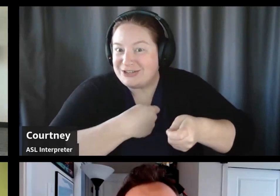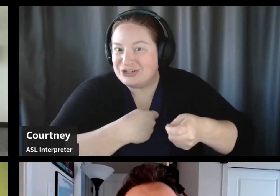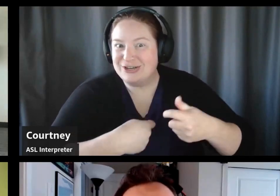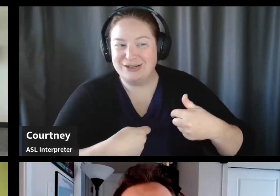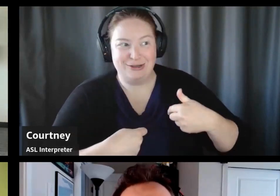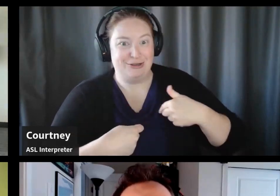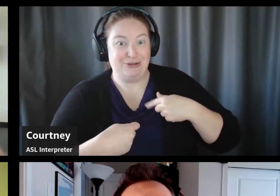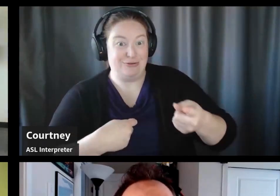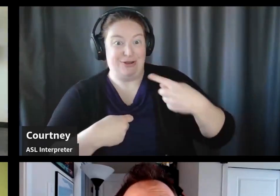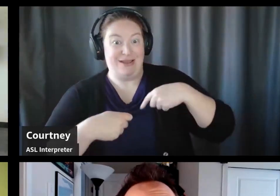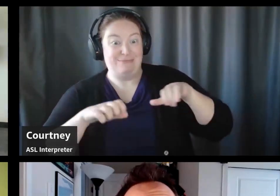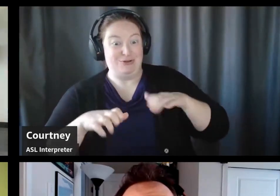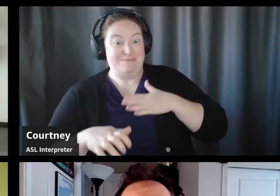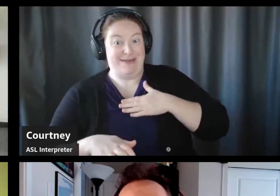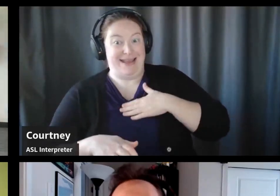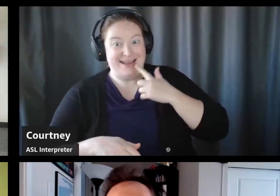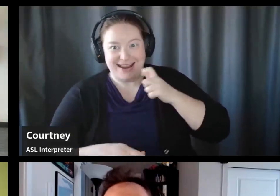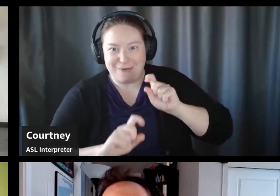do yours.